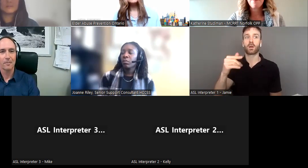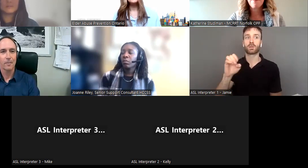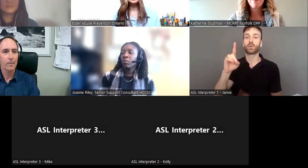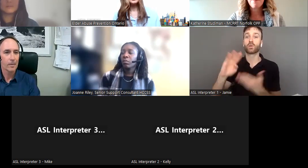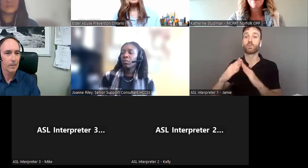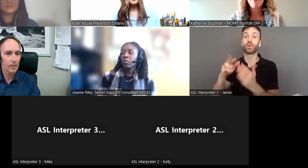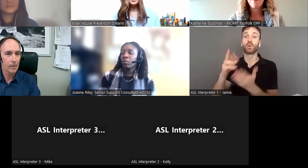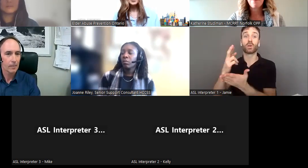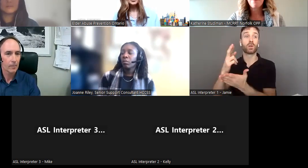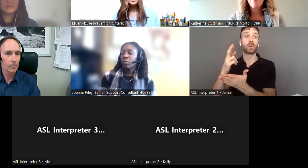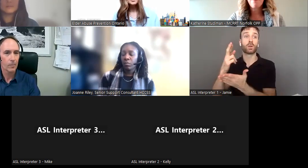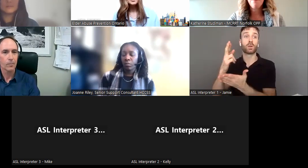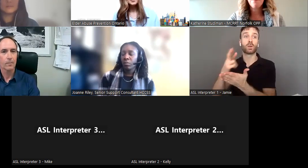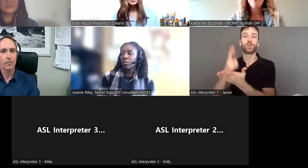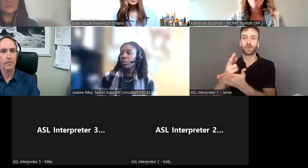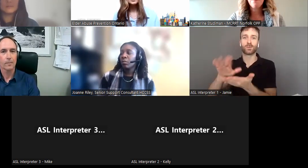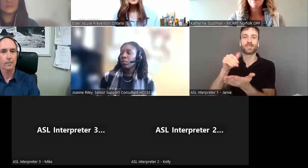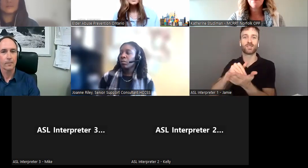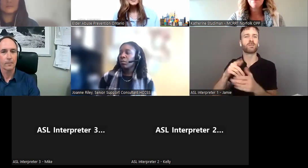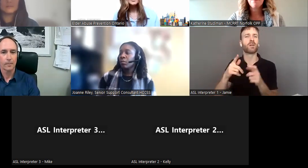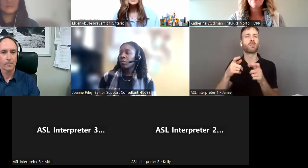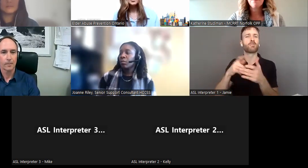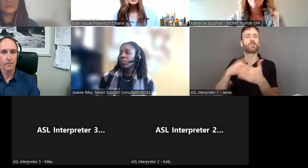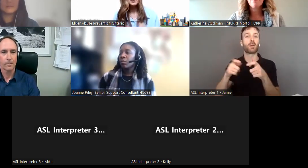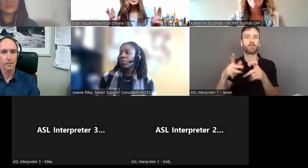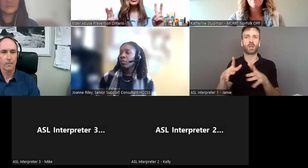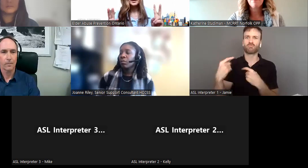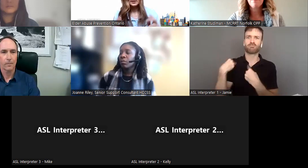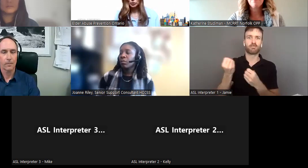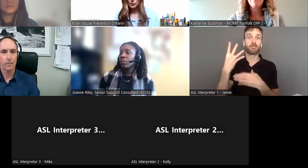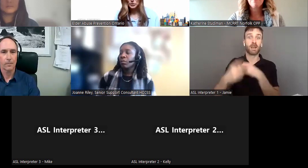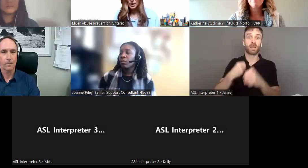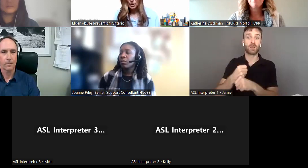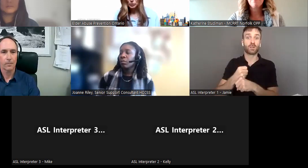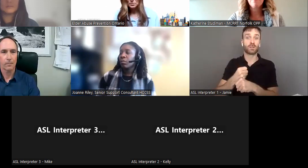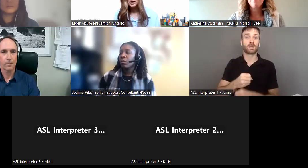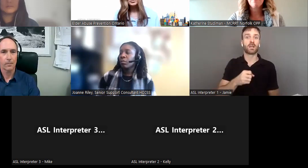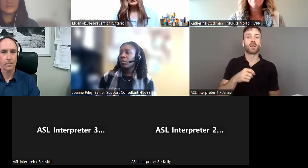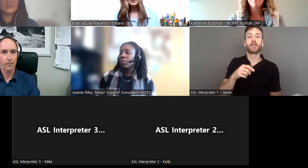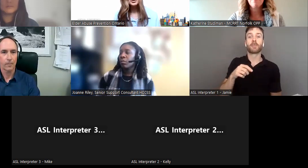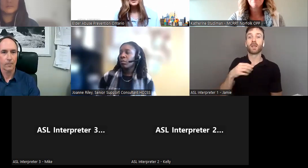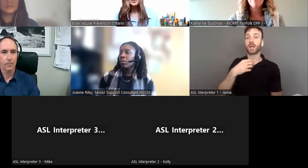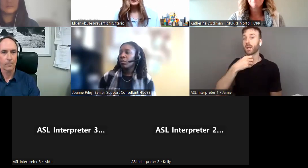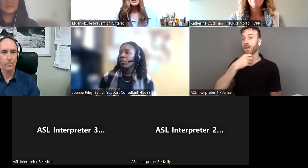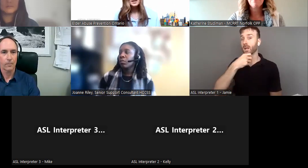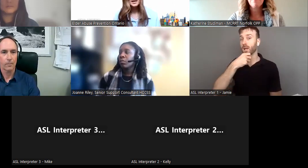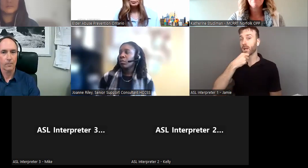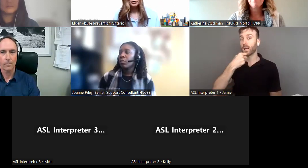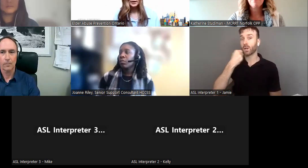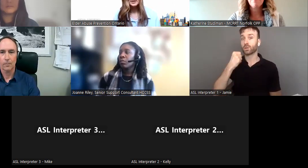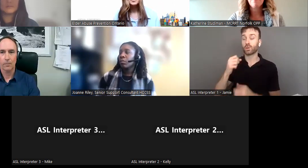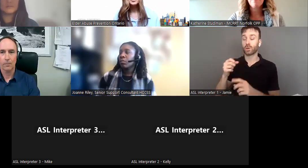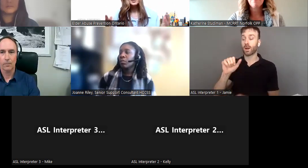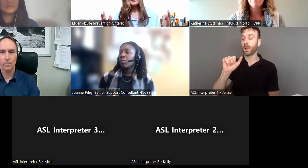program manager for many, many years. He's will indicate that he's not responsible for the elder abuse response and referral service, but oversees